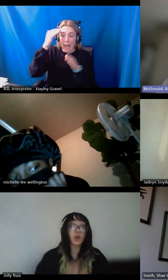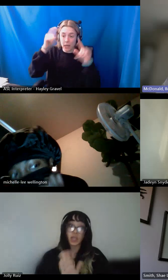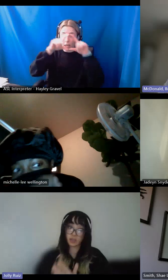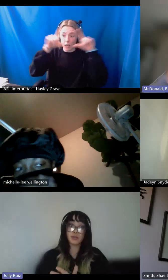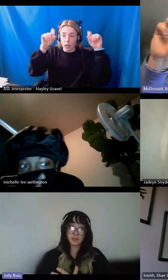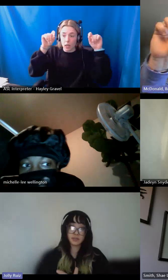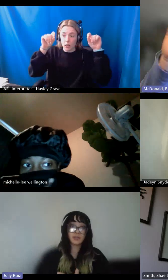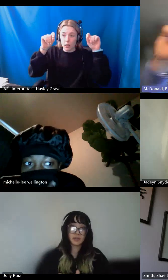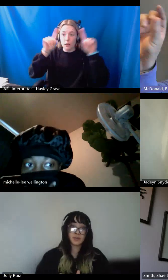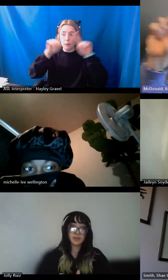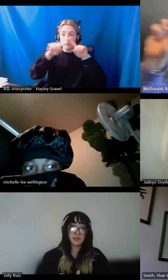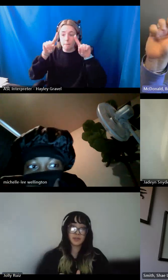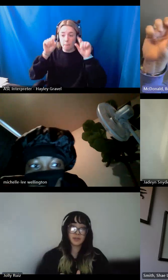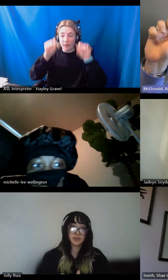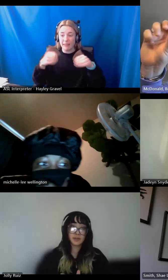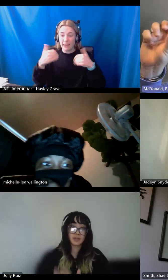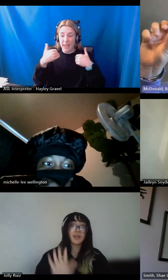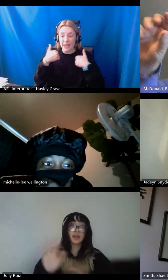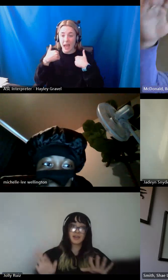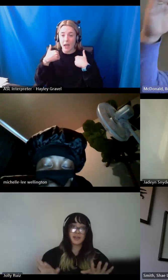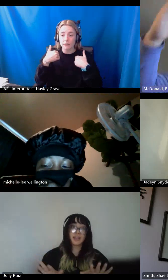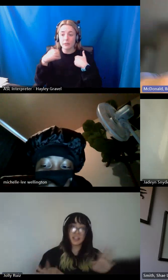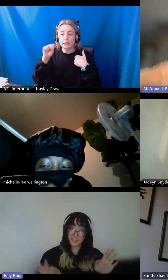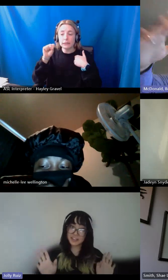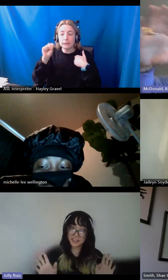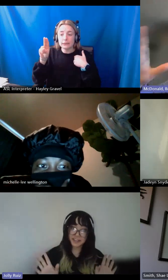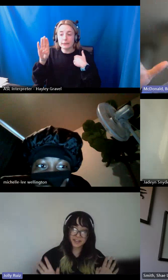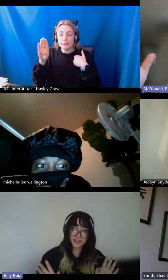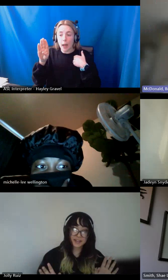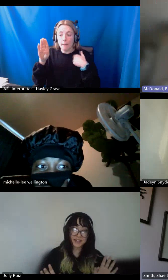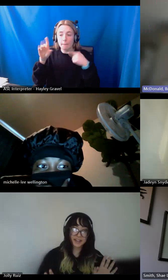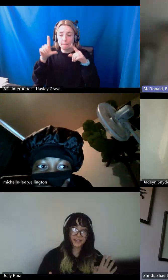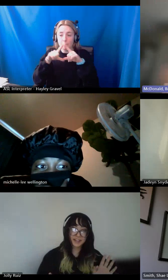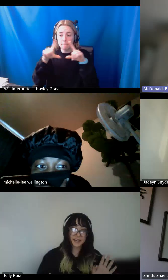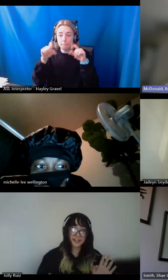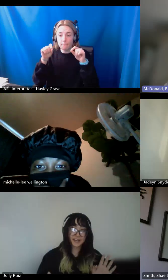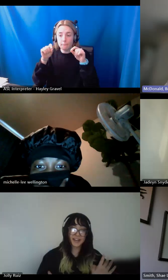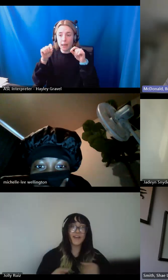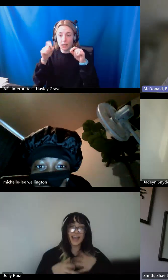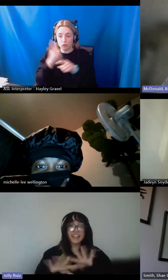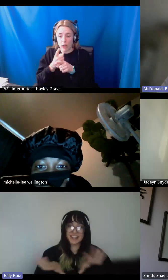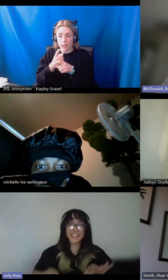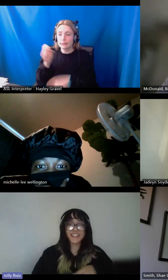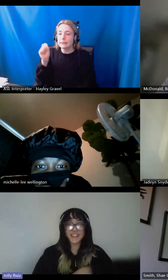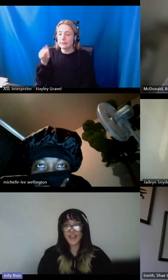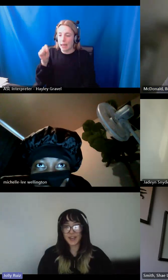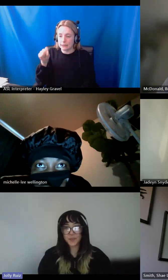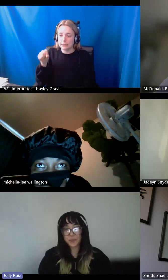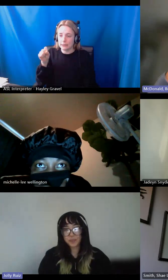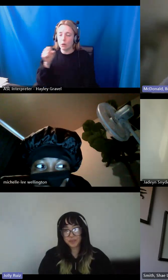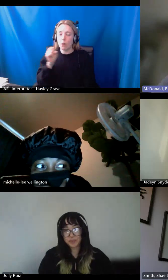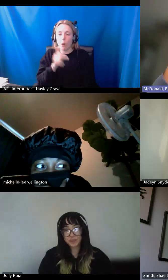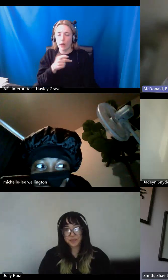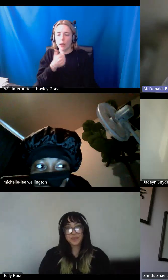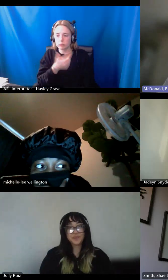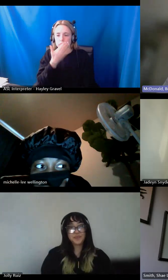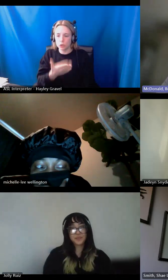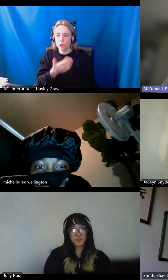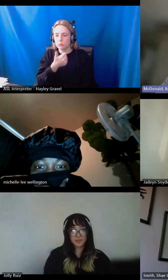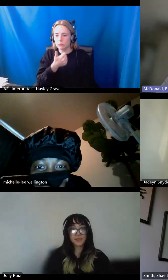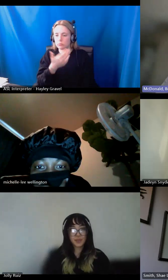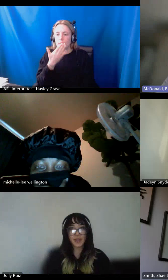Your lit review Okay. should have those headings within it that explains Yes. why those sources are important. Yes, Okay, it does then. Okay. yes,